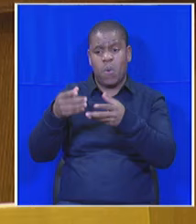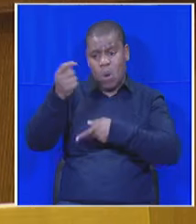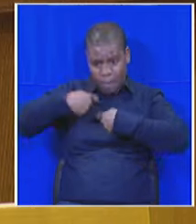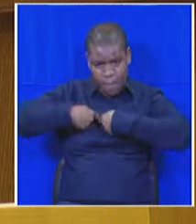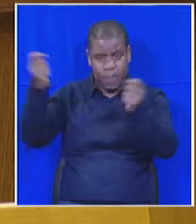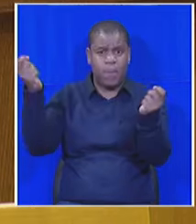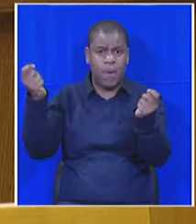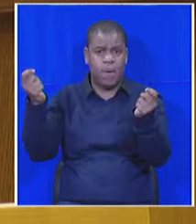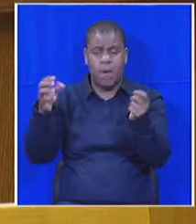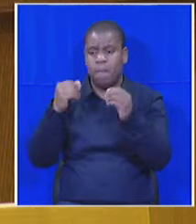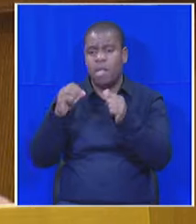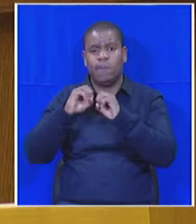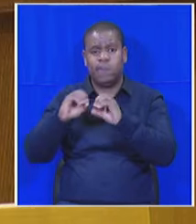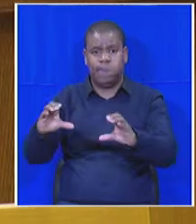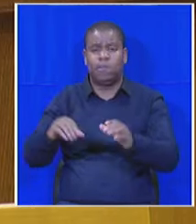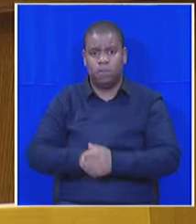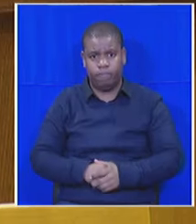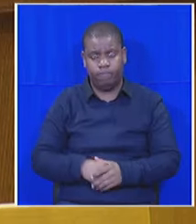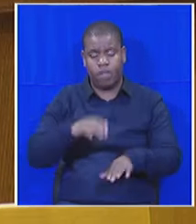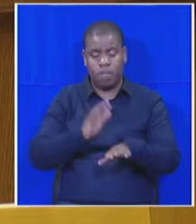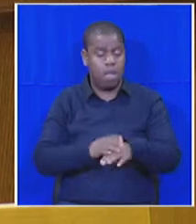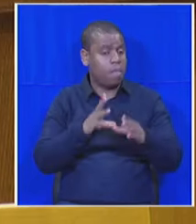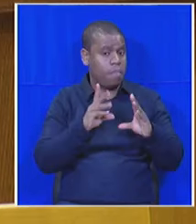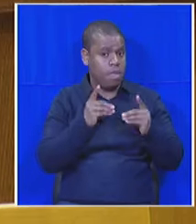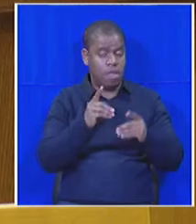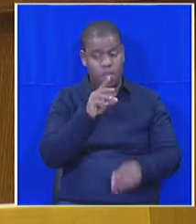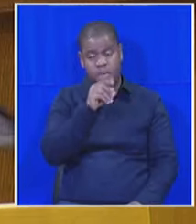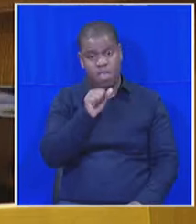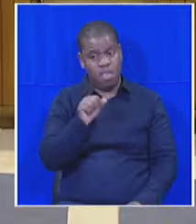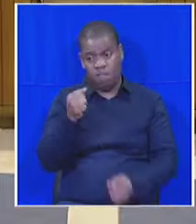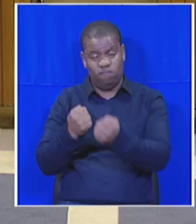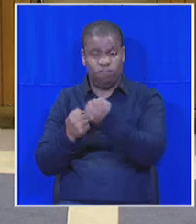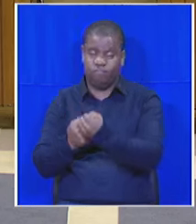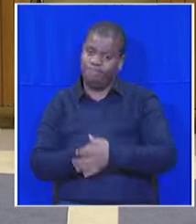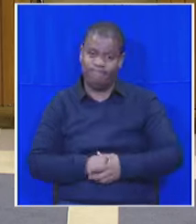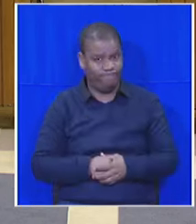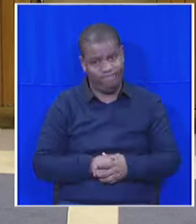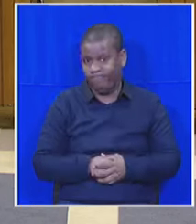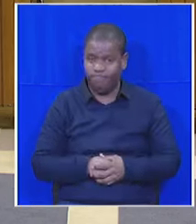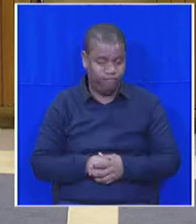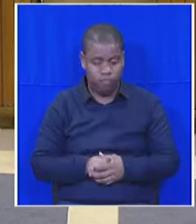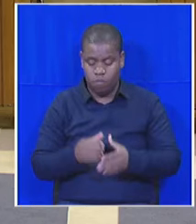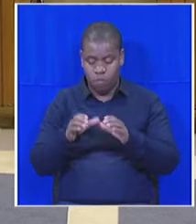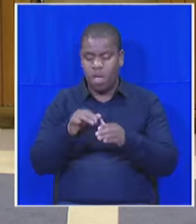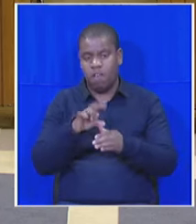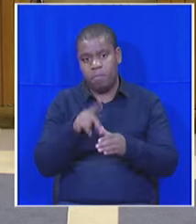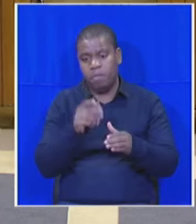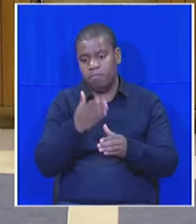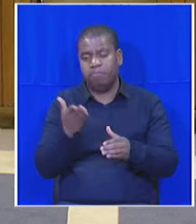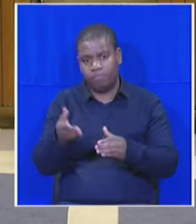of the allocated funds. The DA does not support this budget. The IFP.